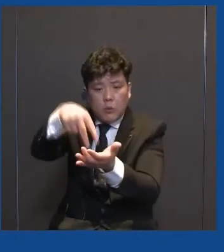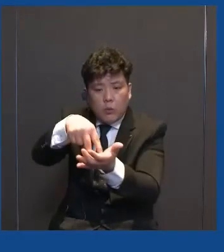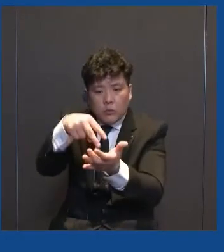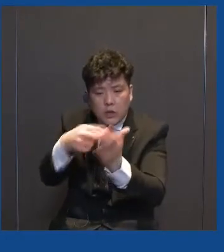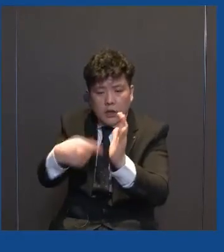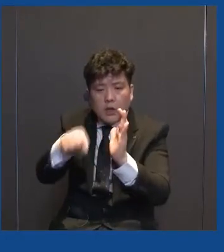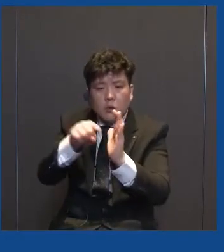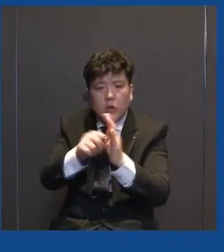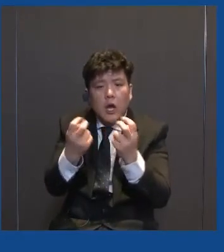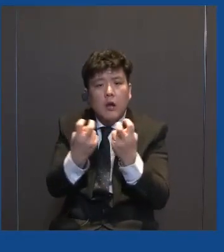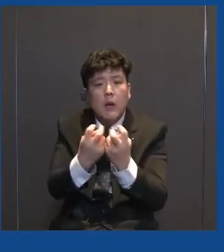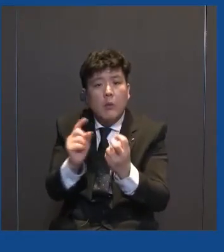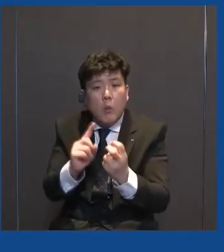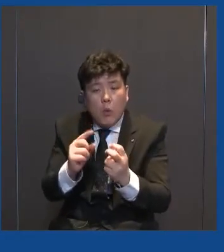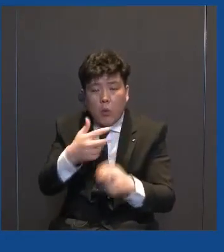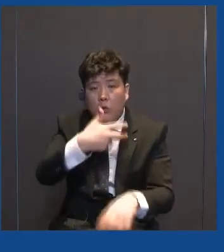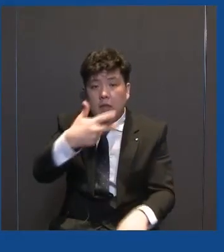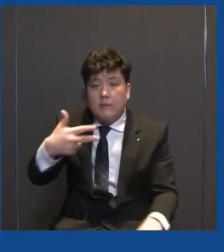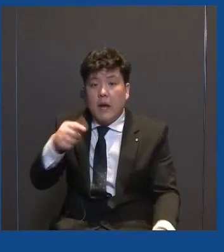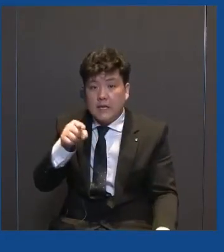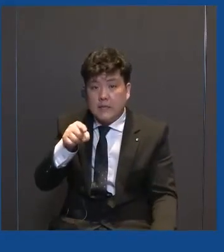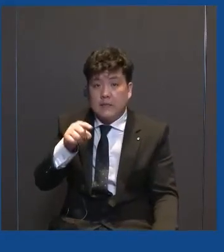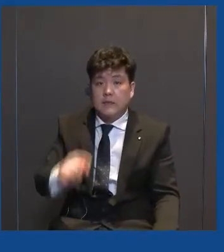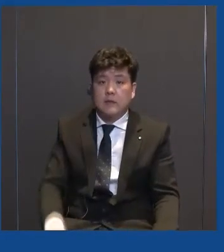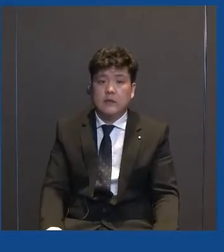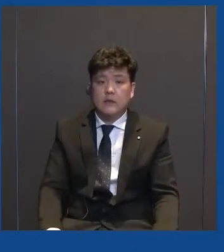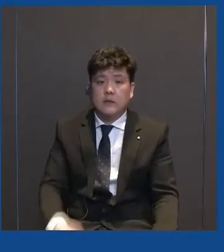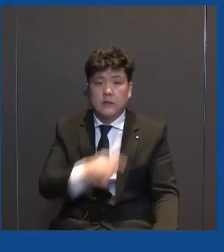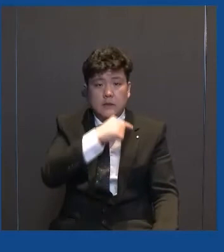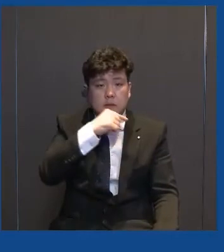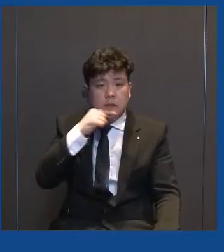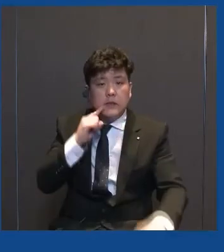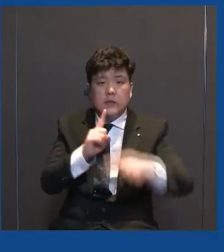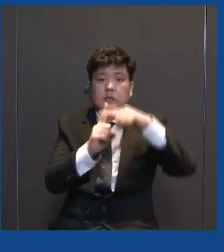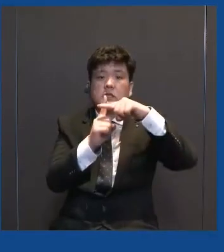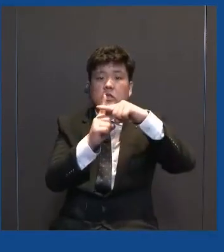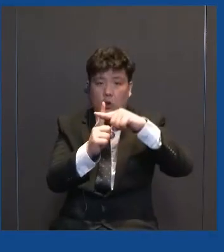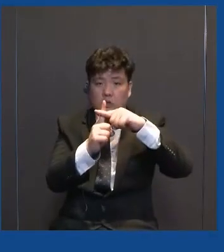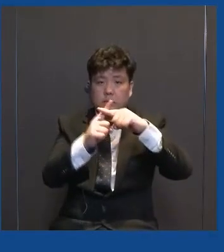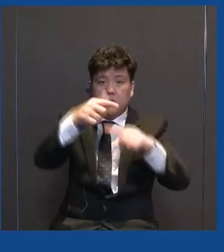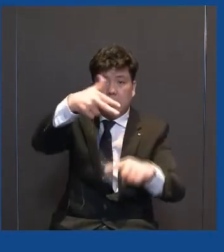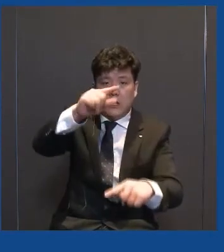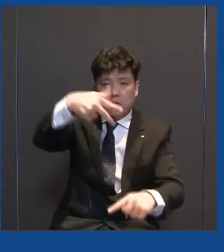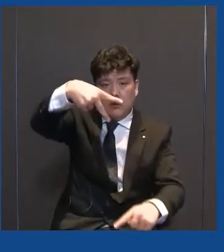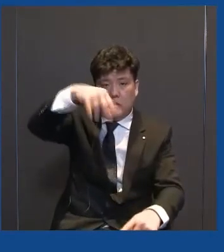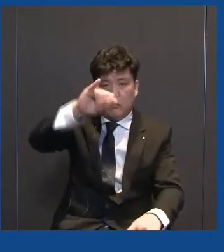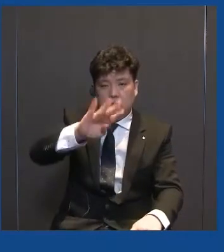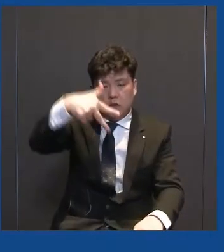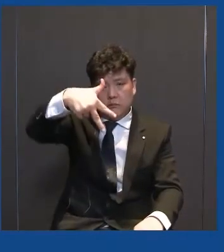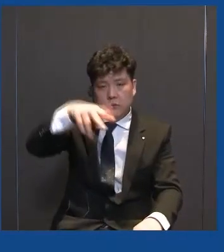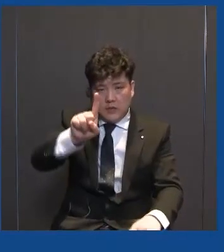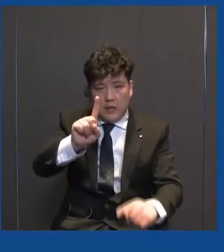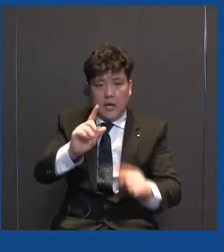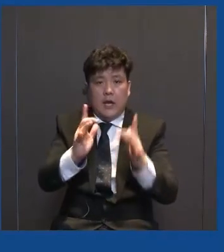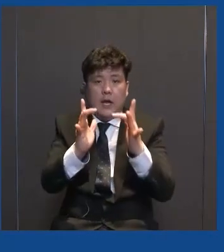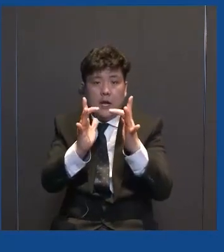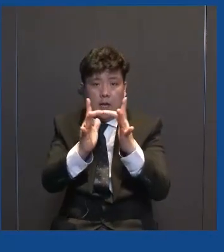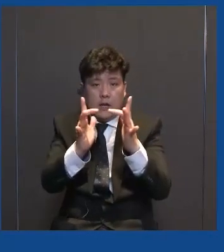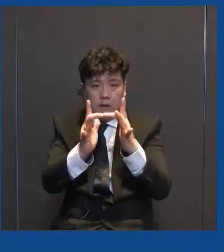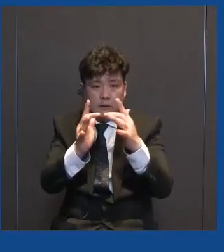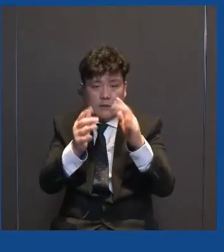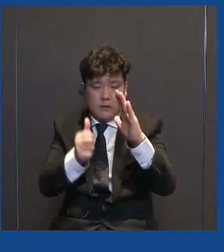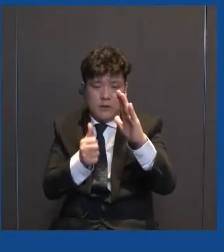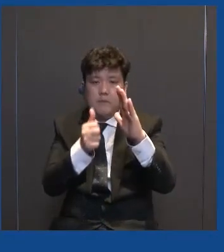are organizing digital visits and aiming that at senior citizens, as well as this initiative